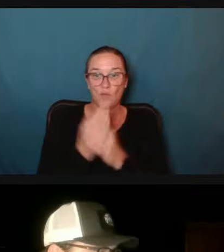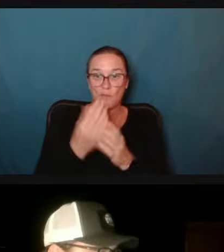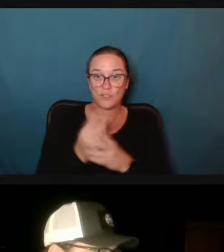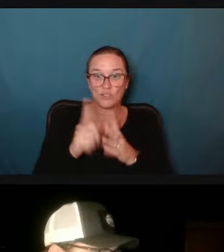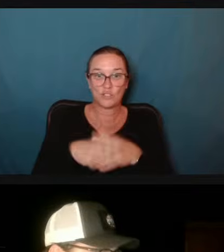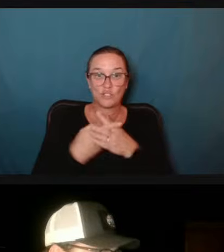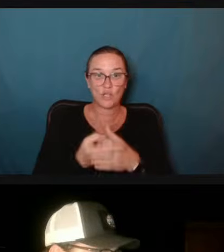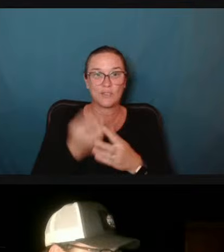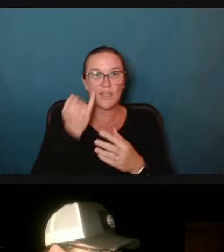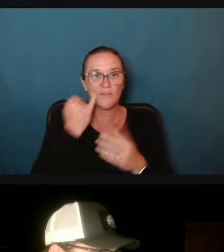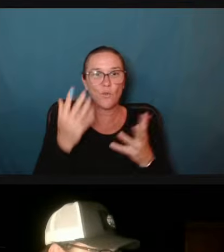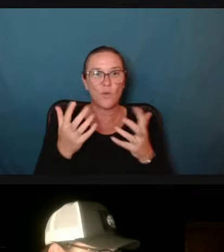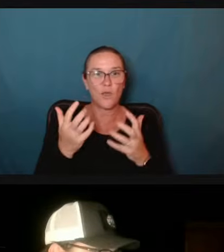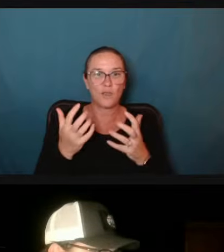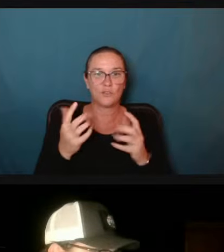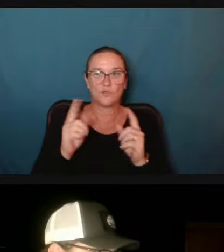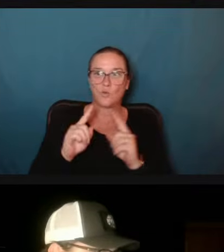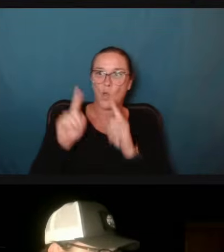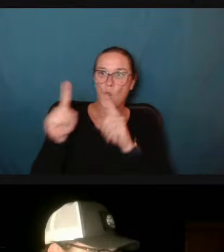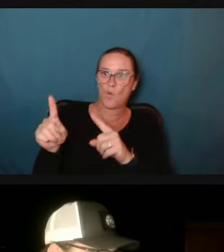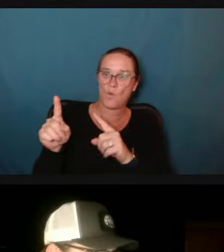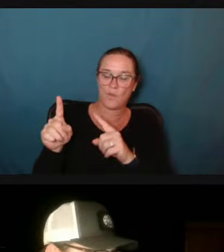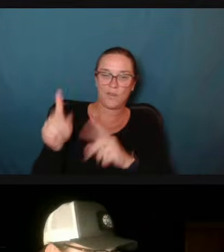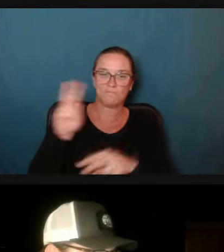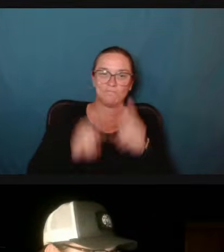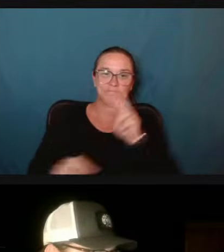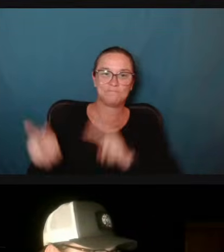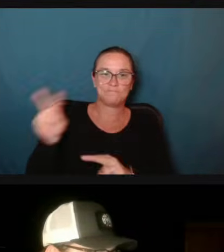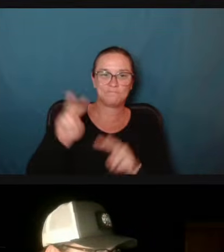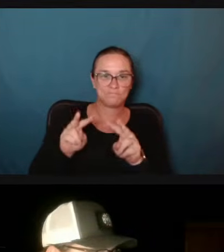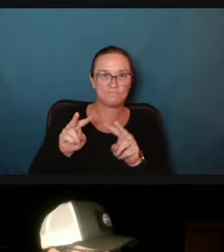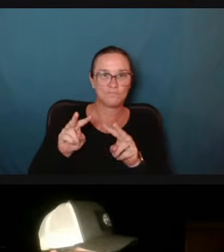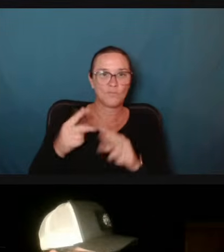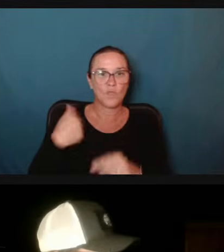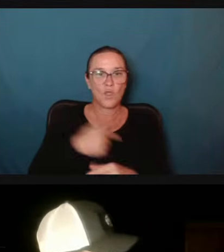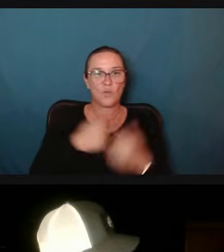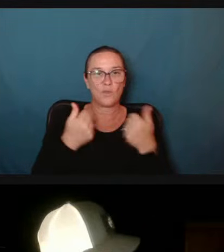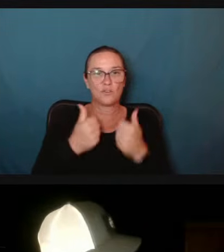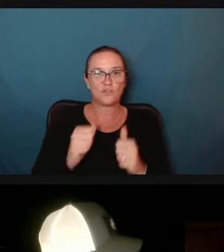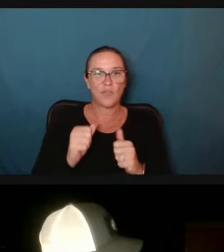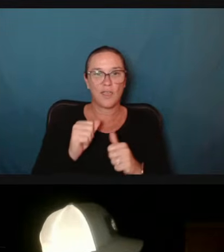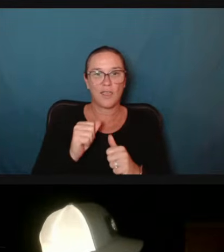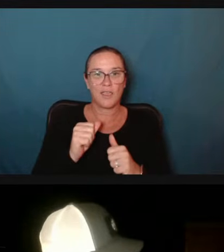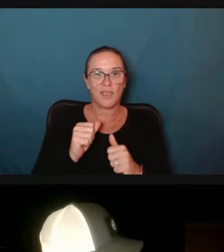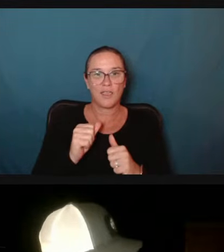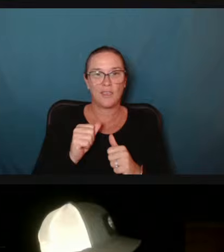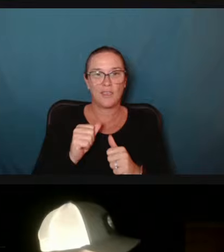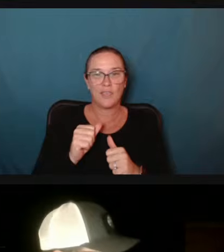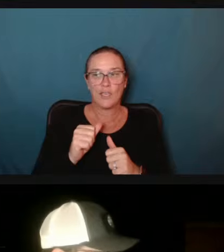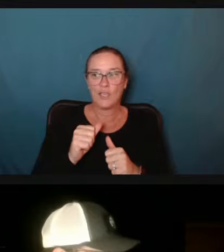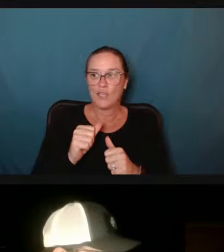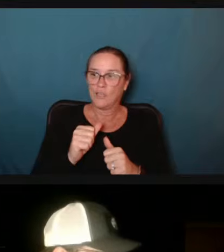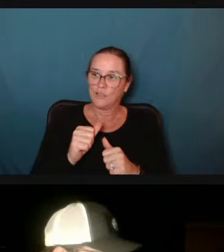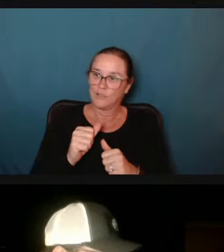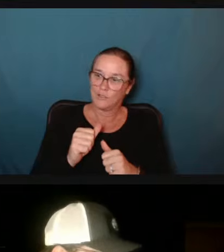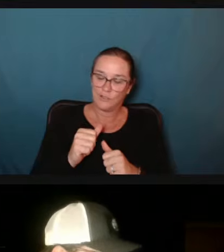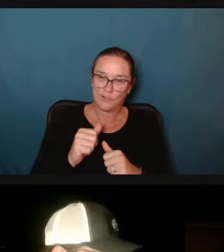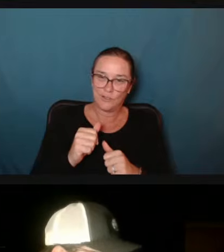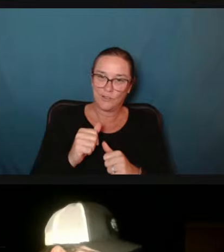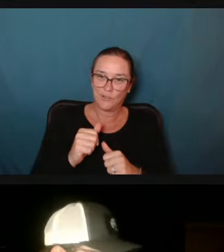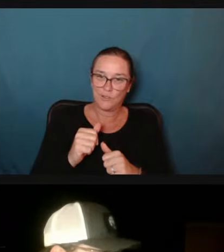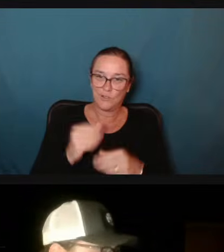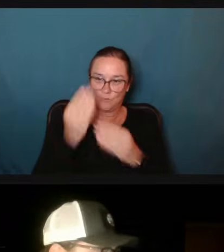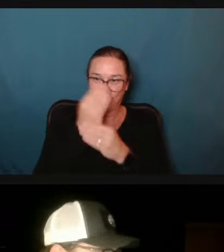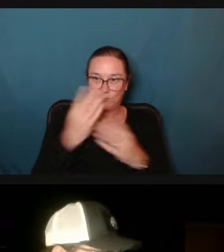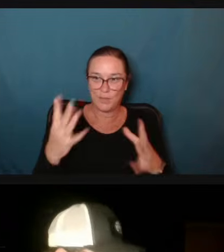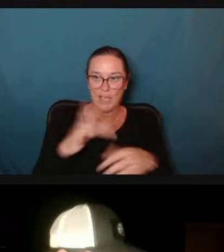you're looking to get up there and go view it. We try and call it early as can, but not too early. That